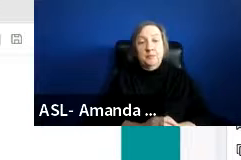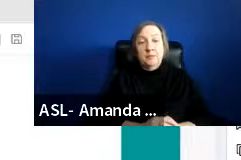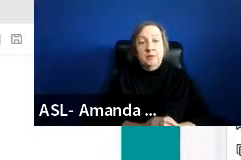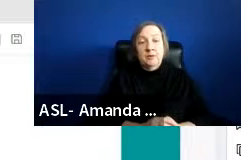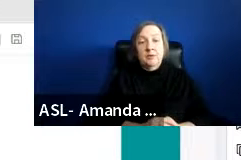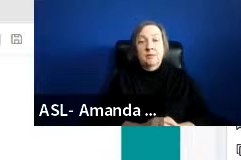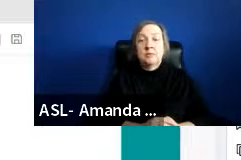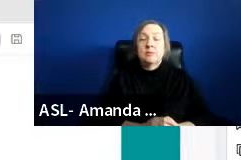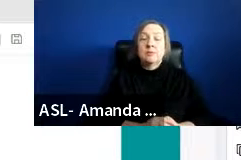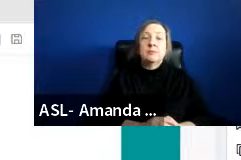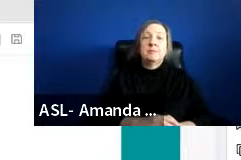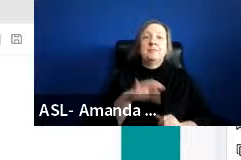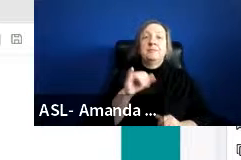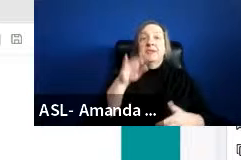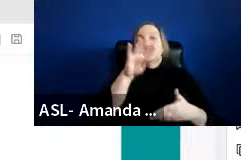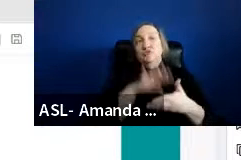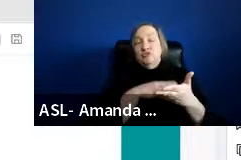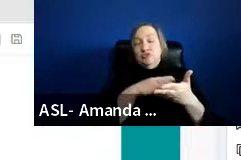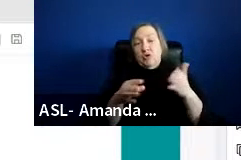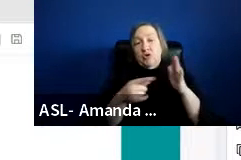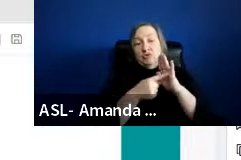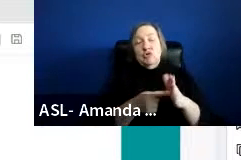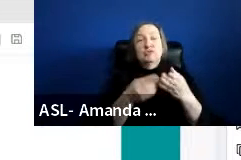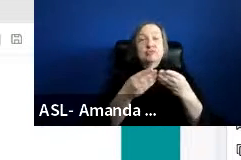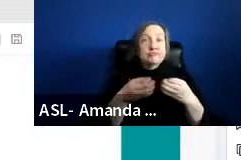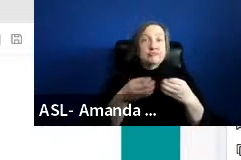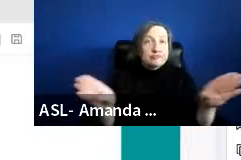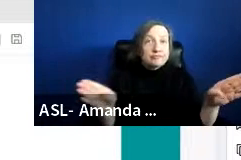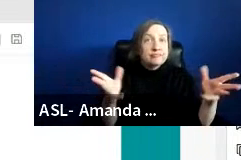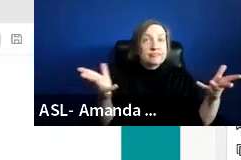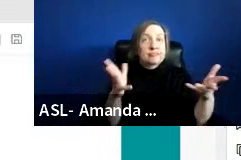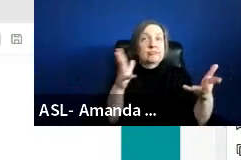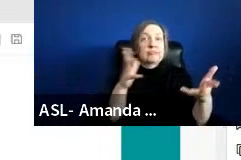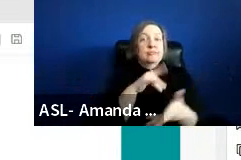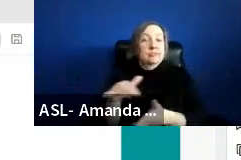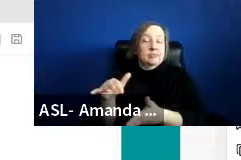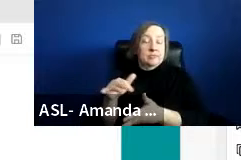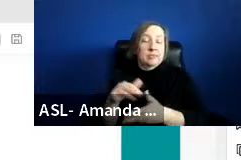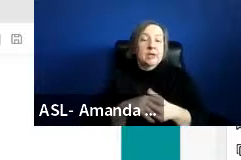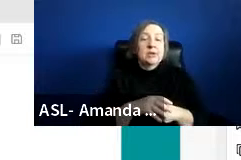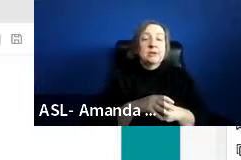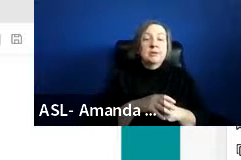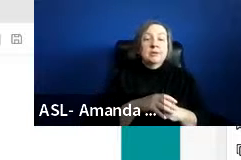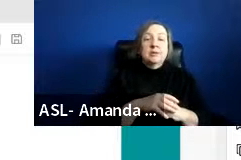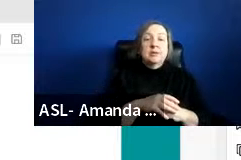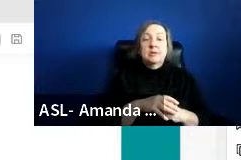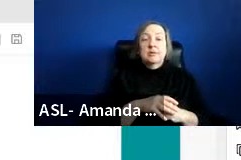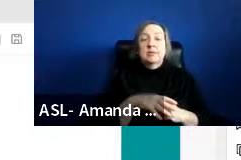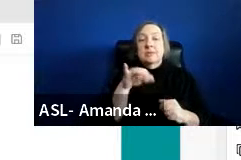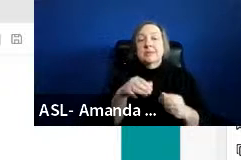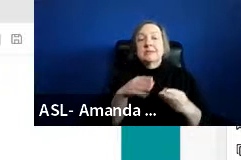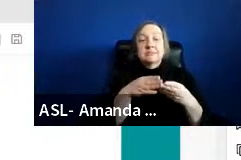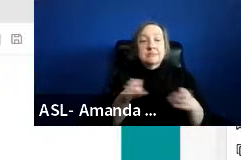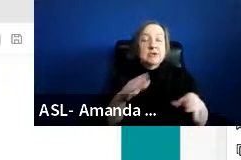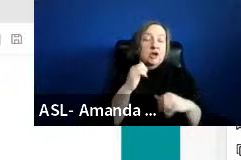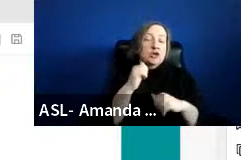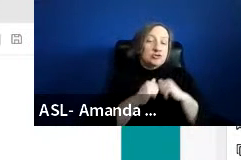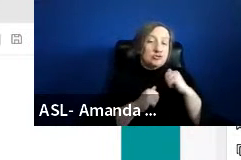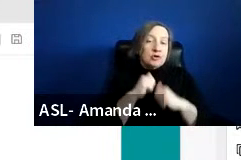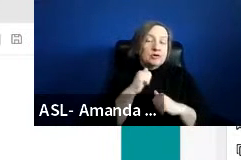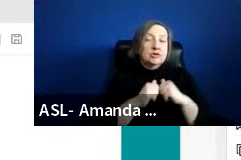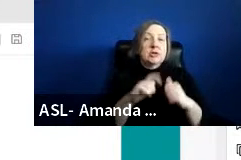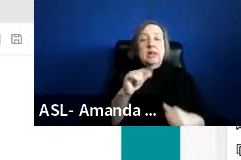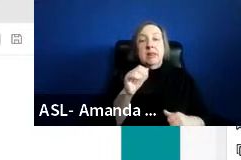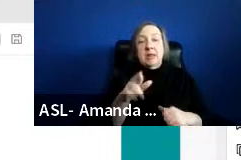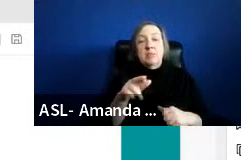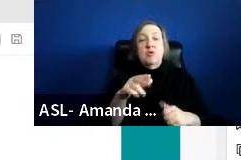So this chart also shows the broader context of this study. This is the overall construction labor demand